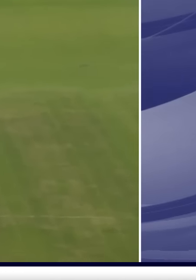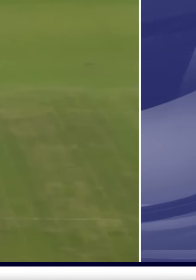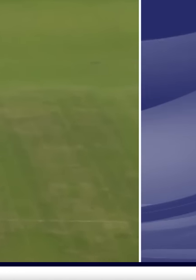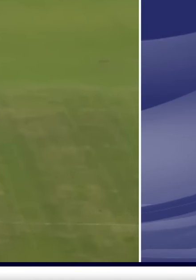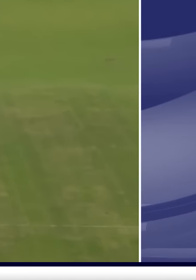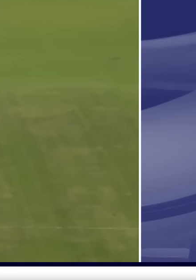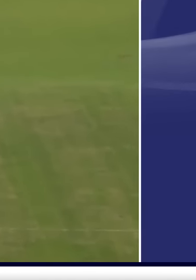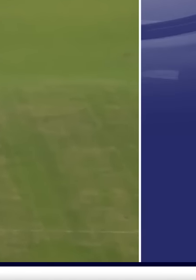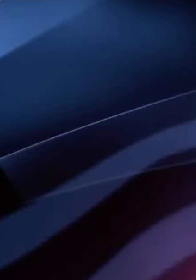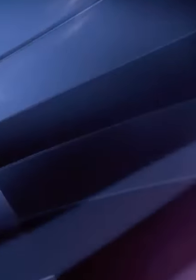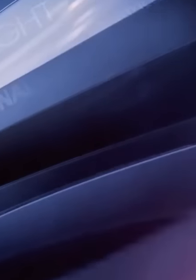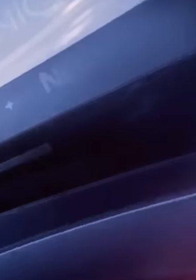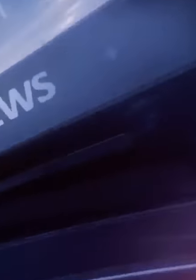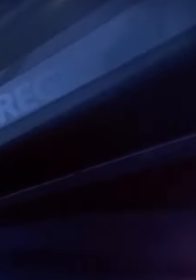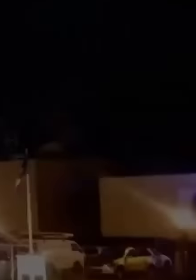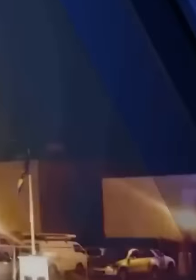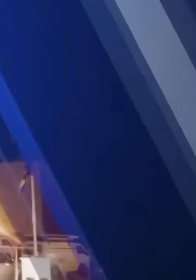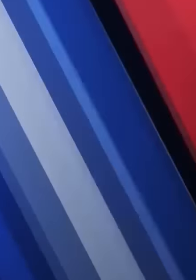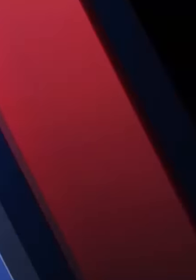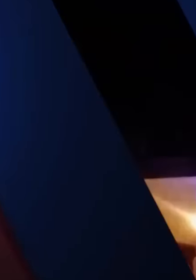of the second test.